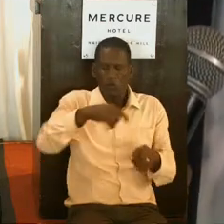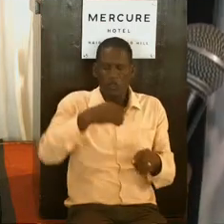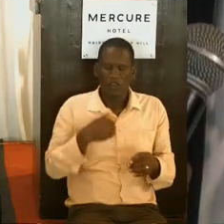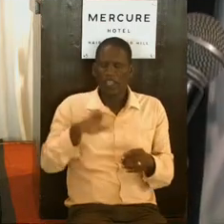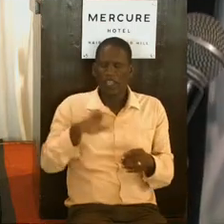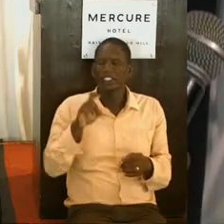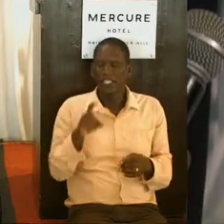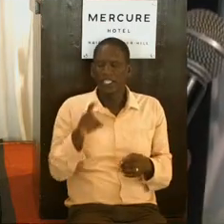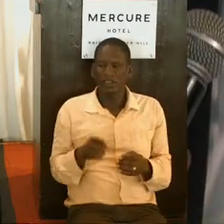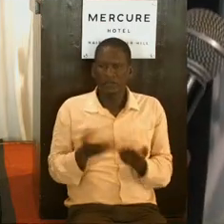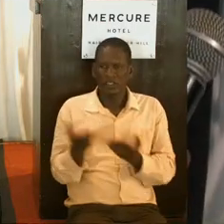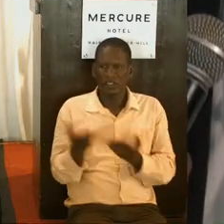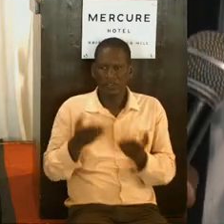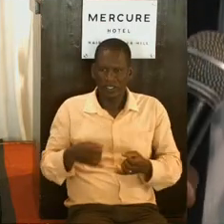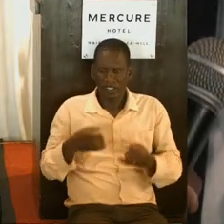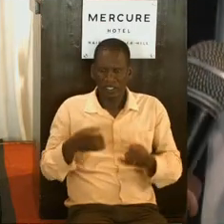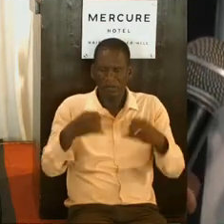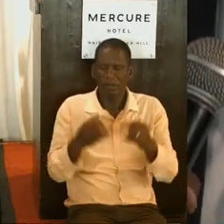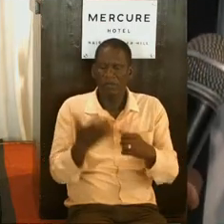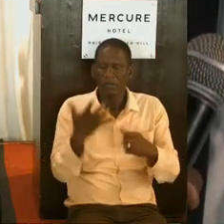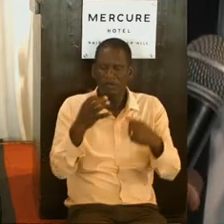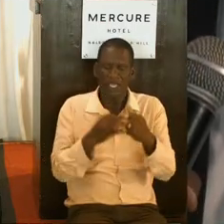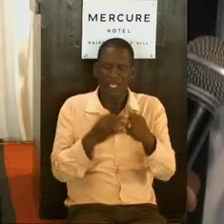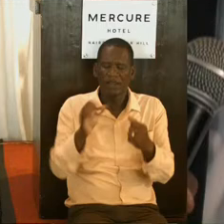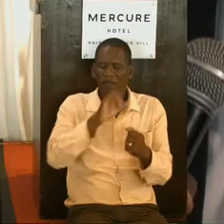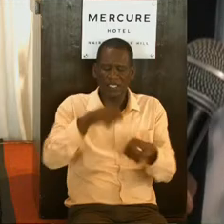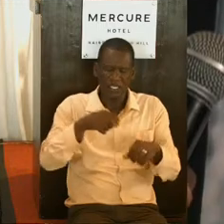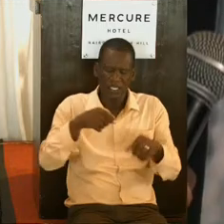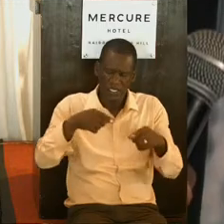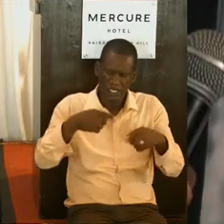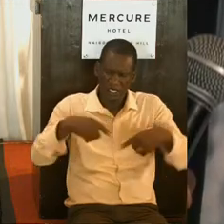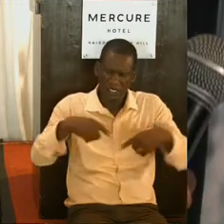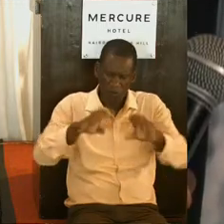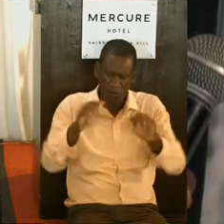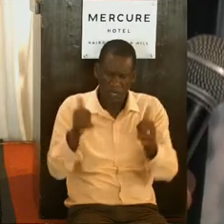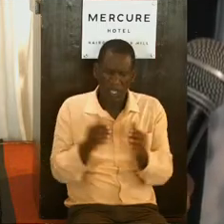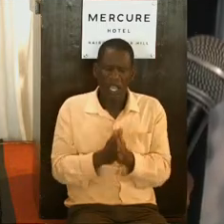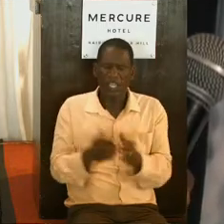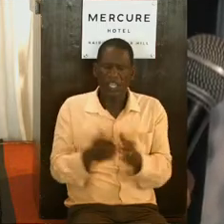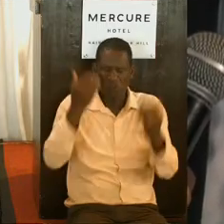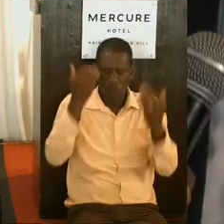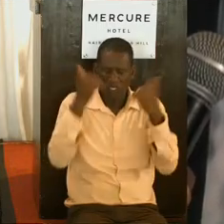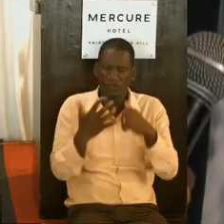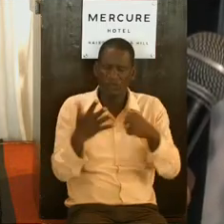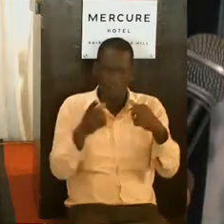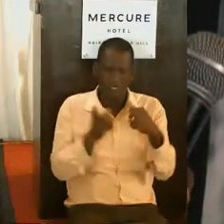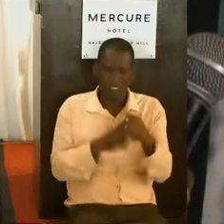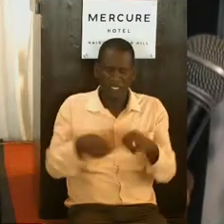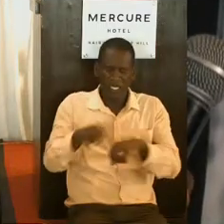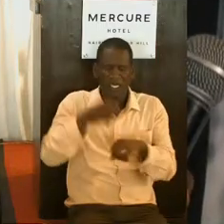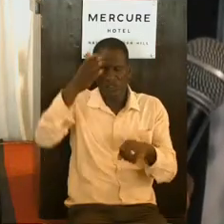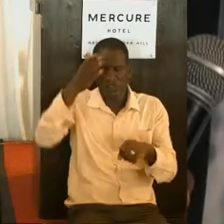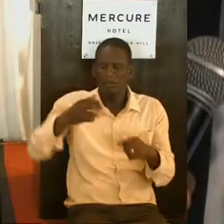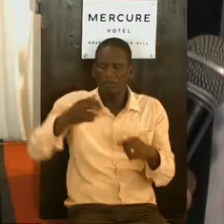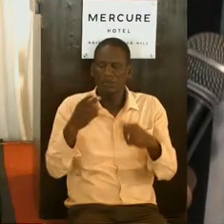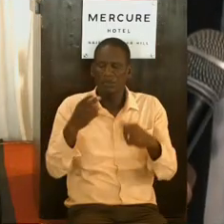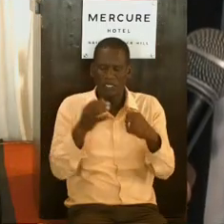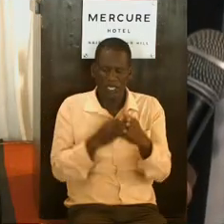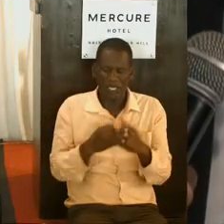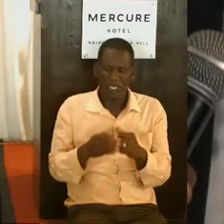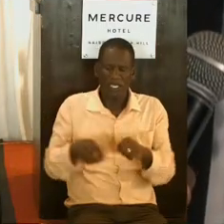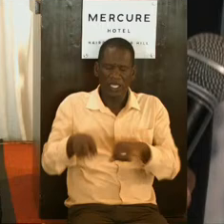the executive they are perceived to be 58 effective Judiciary 56 National Assembly 28